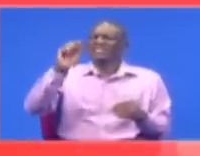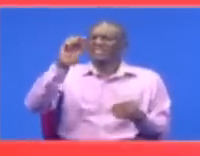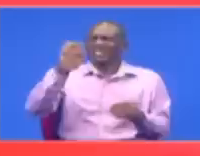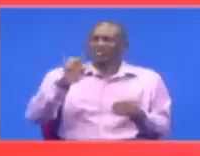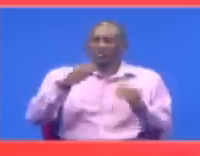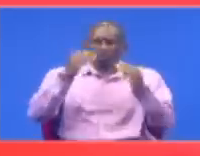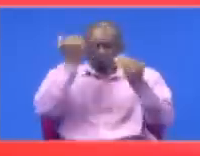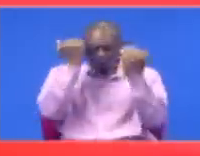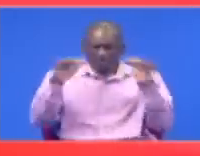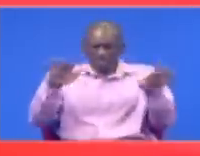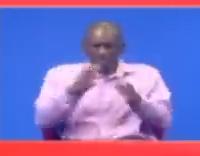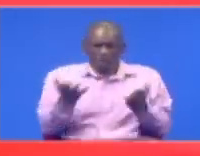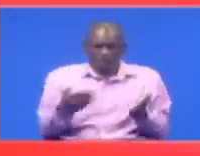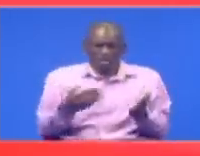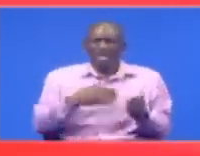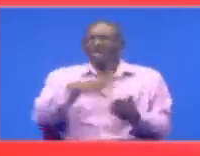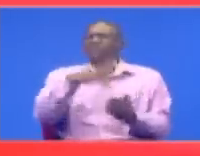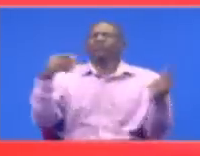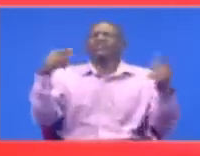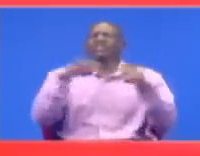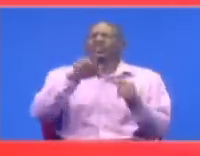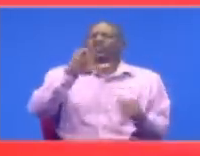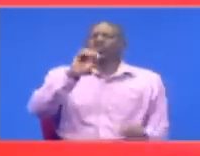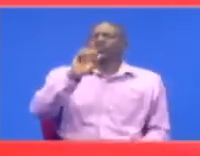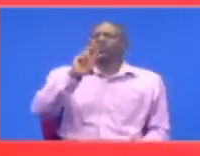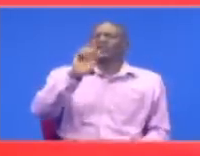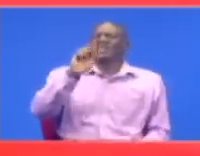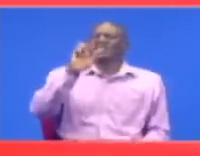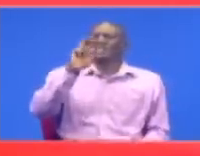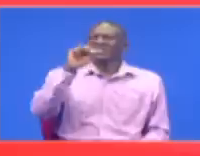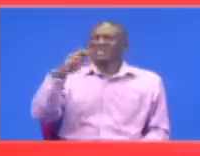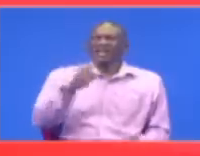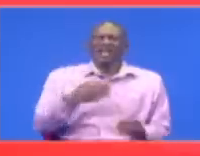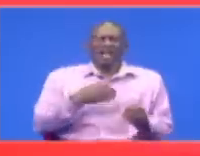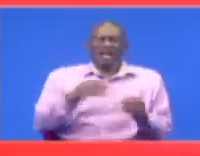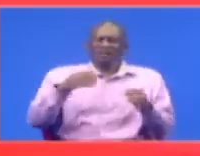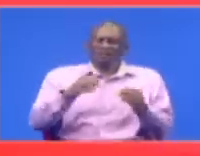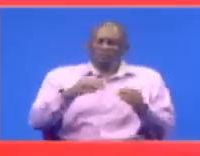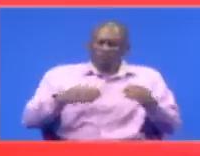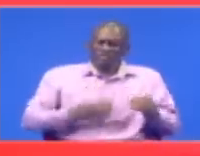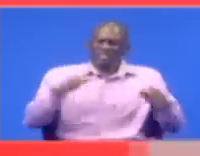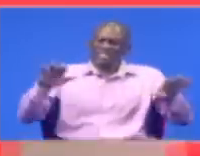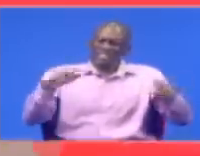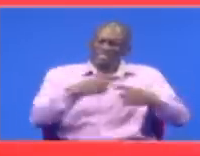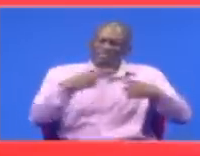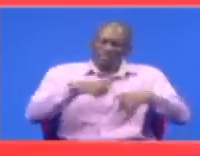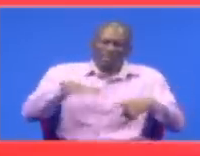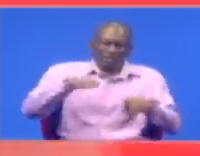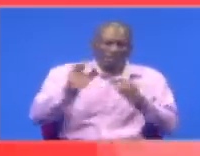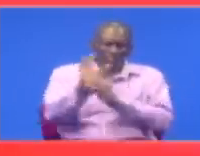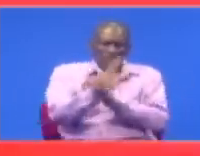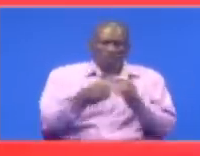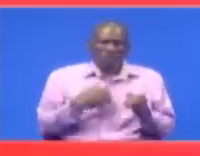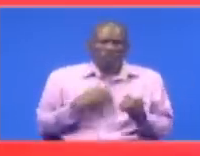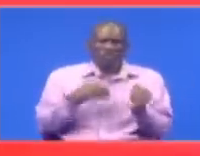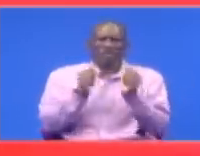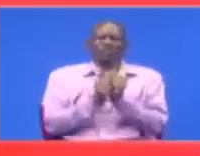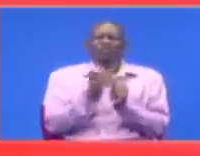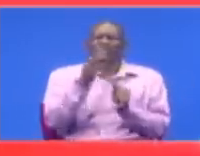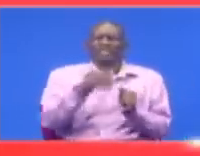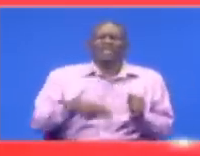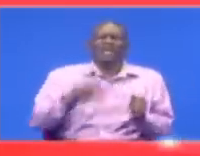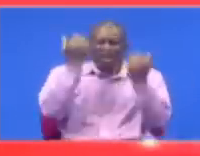been as far as Lokitang. I've been in every part of this country. We had 14 High Court judges